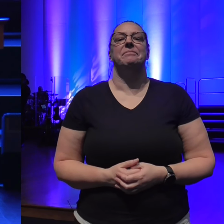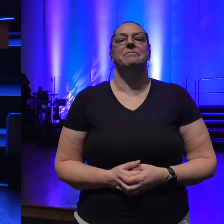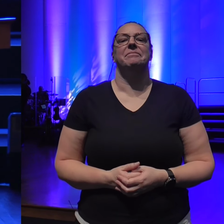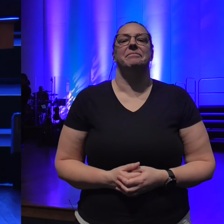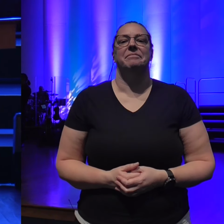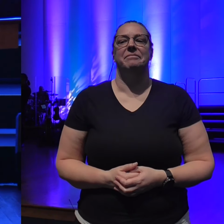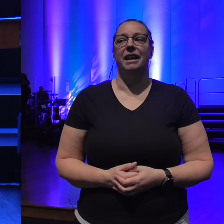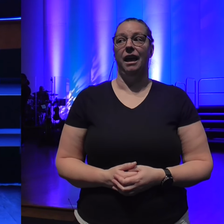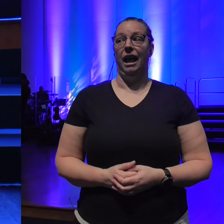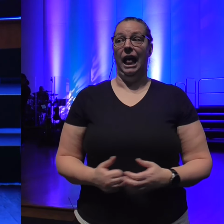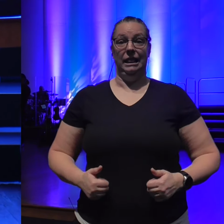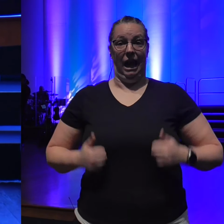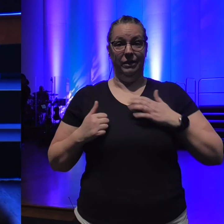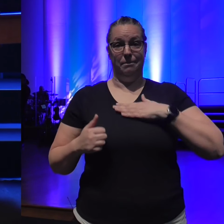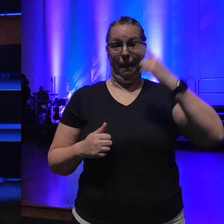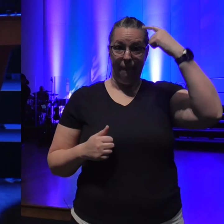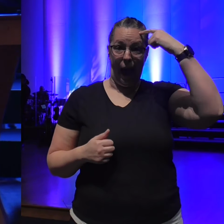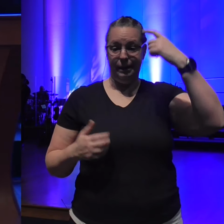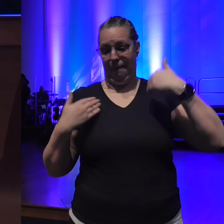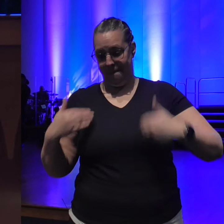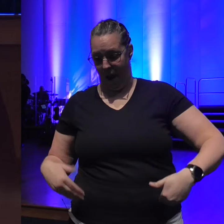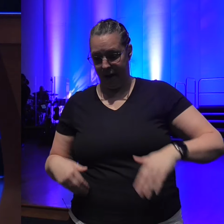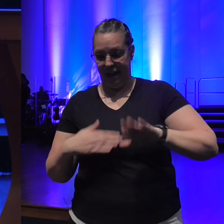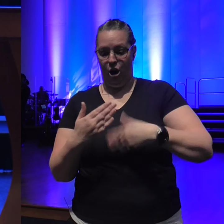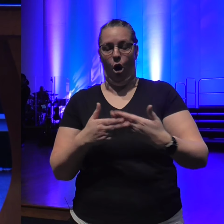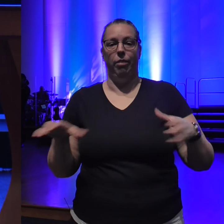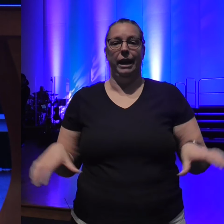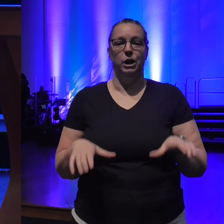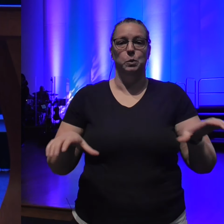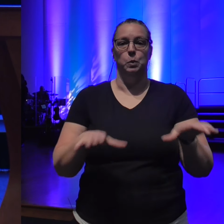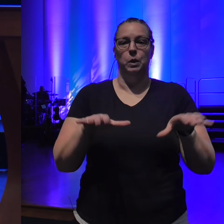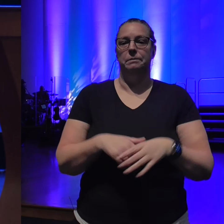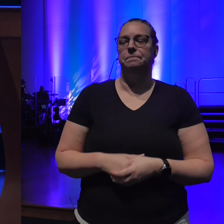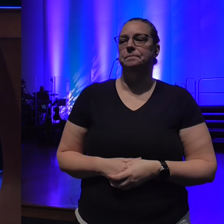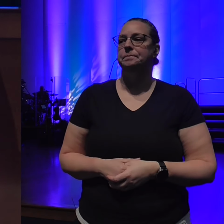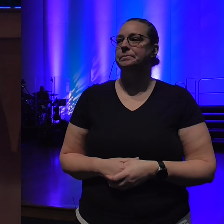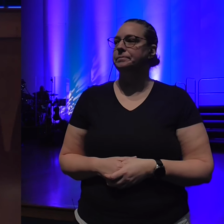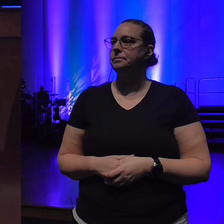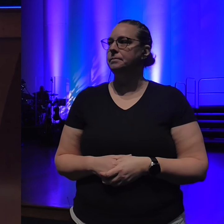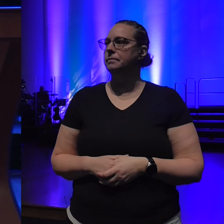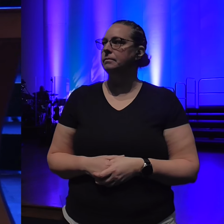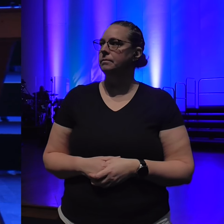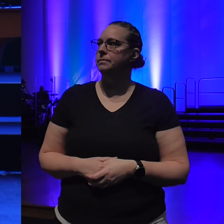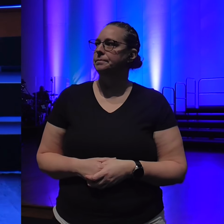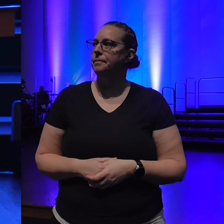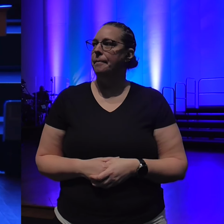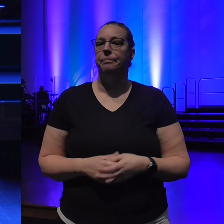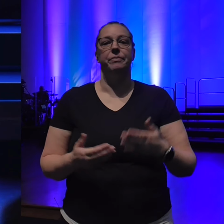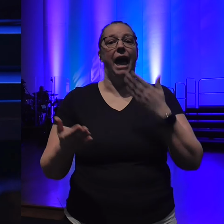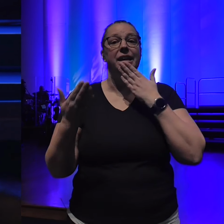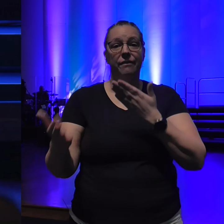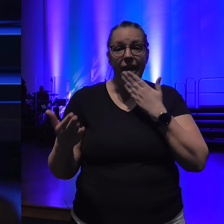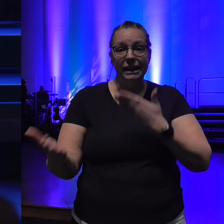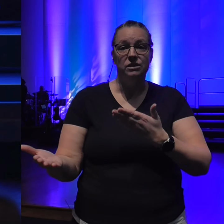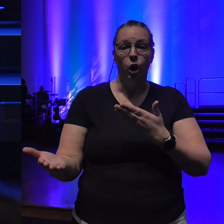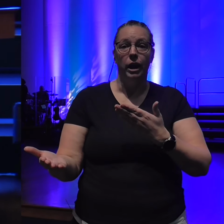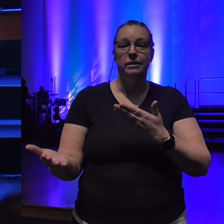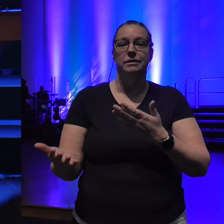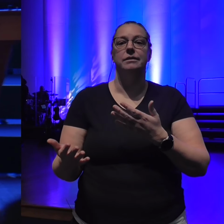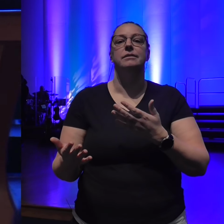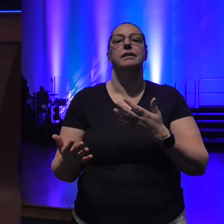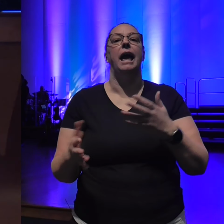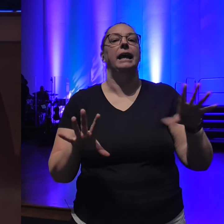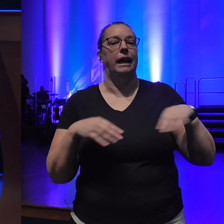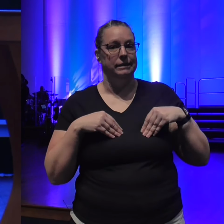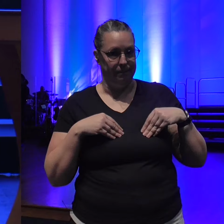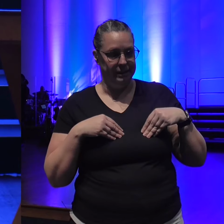Life is my mind, my body, and all that I do. I give thanks for it,